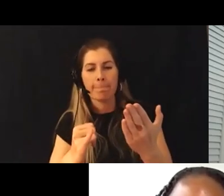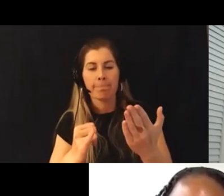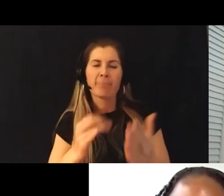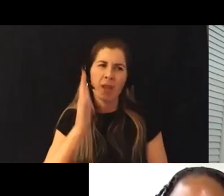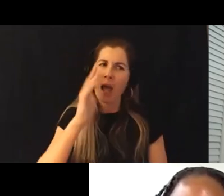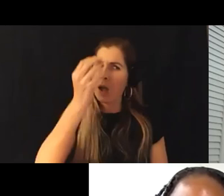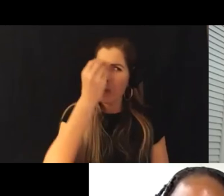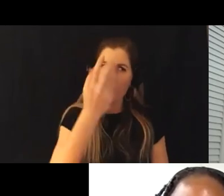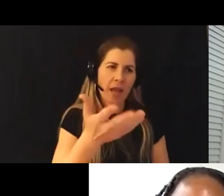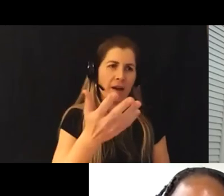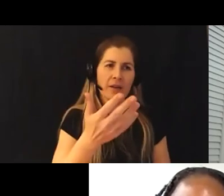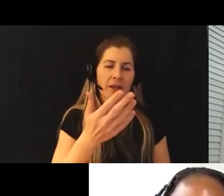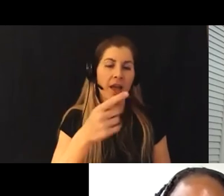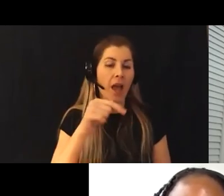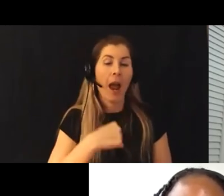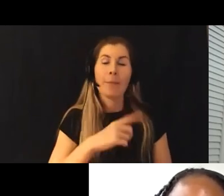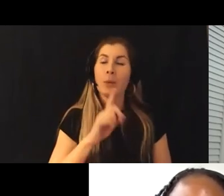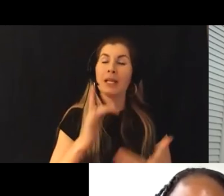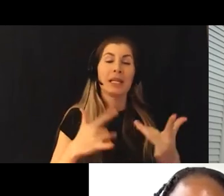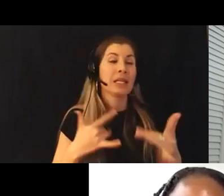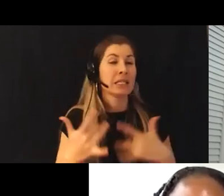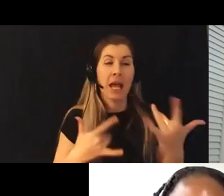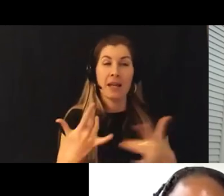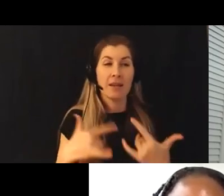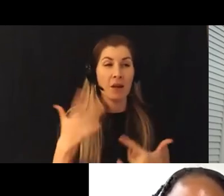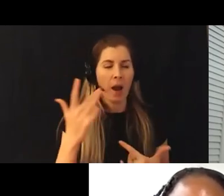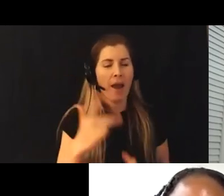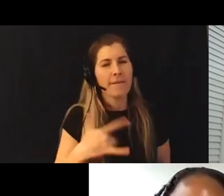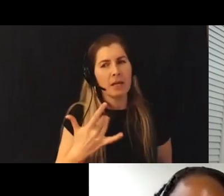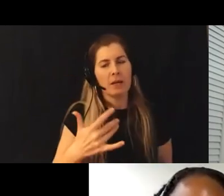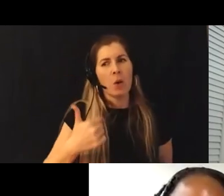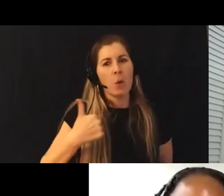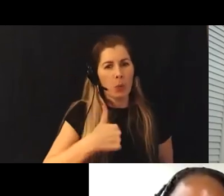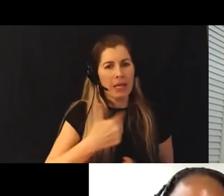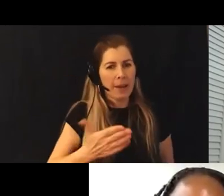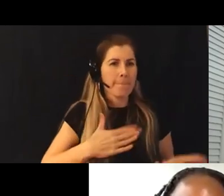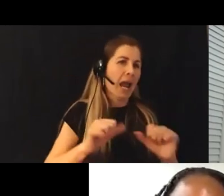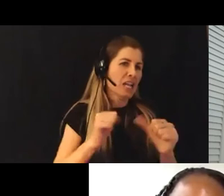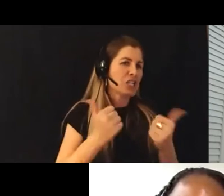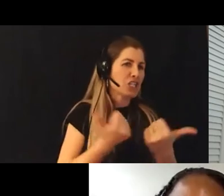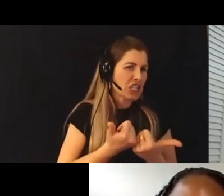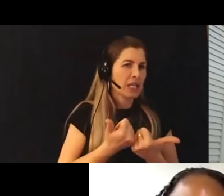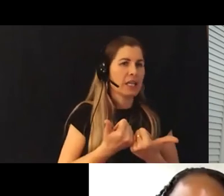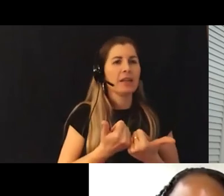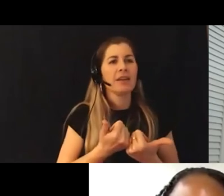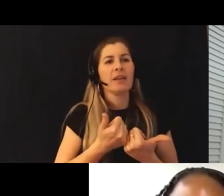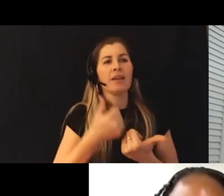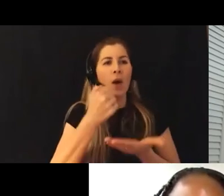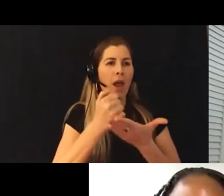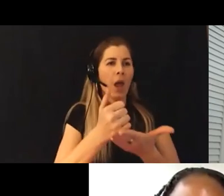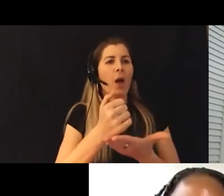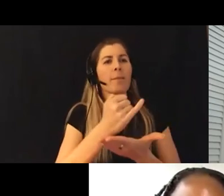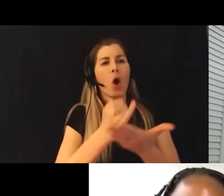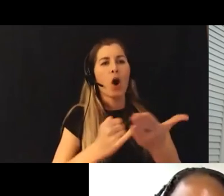why that excites me, because I see our role at the National Endowment for the Arts in terms of our arts education program